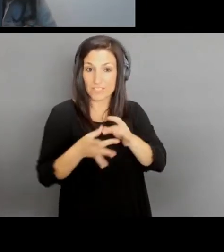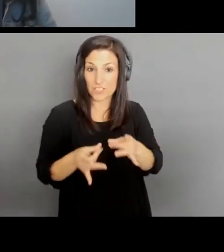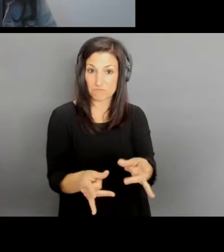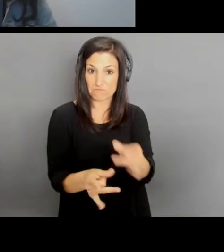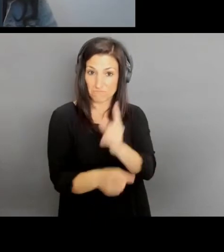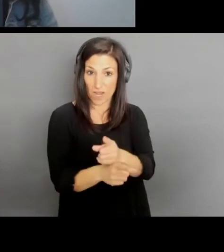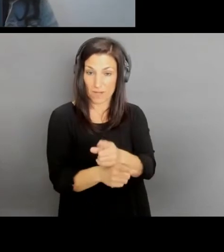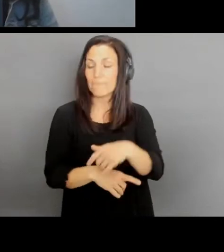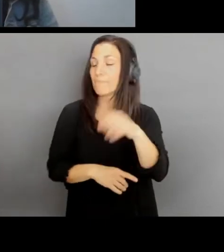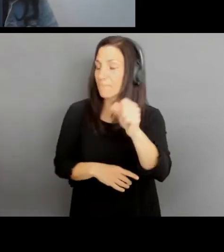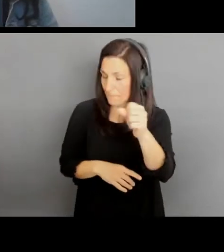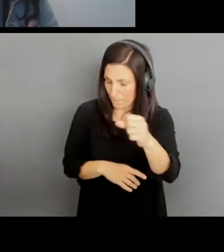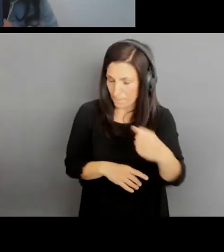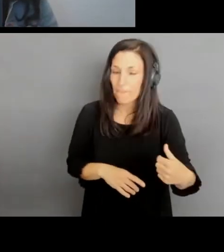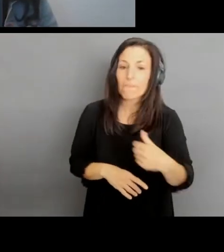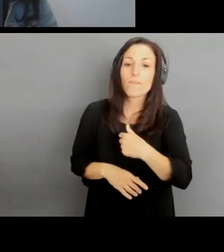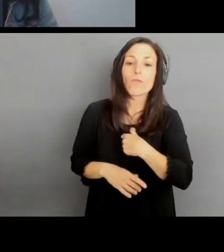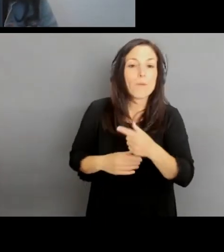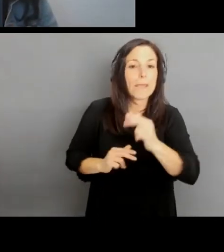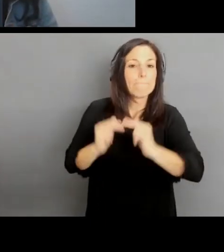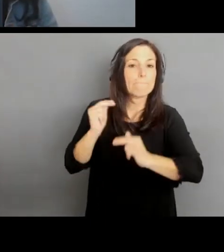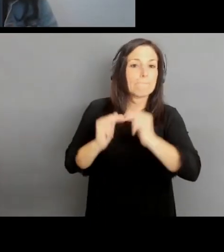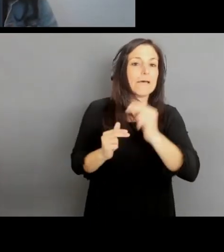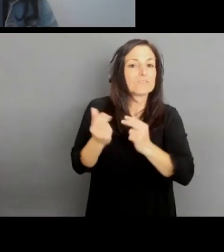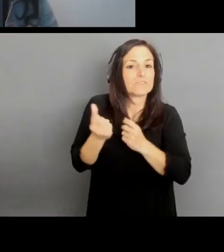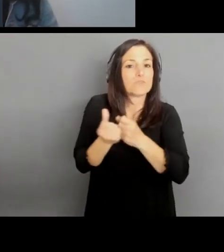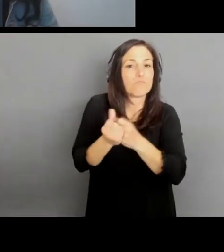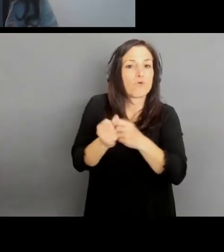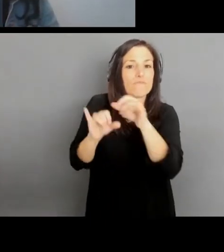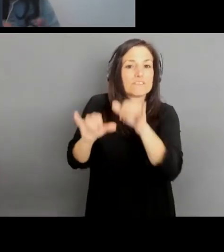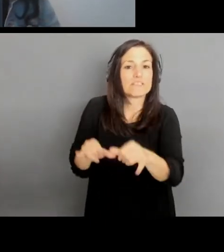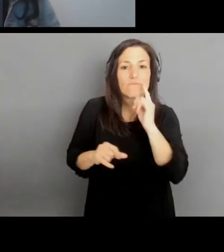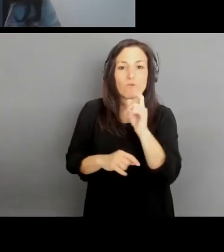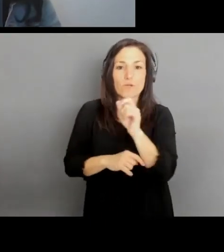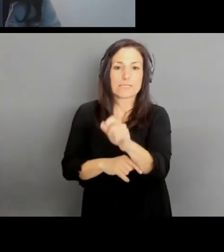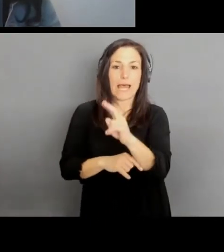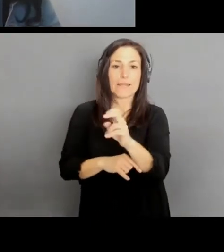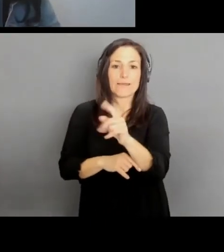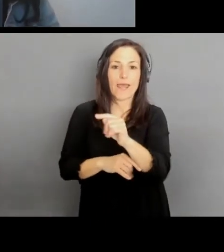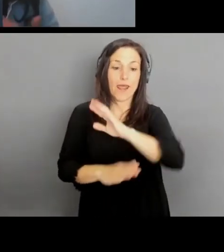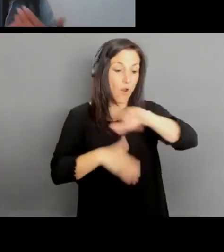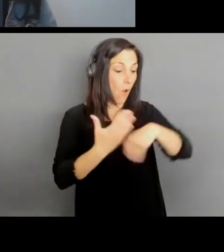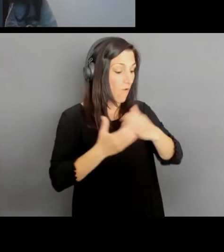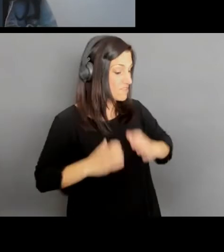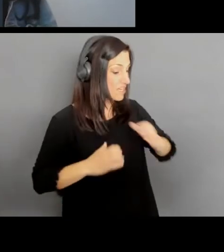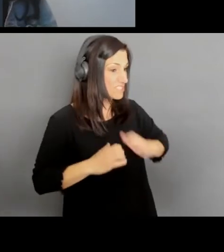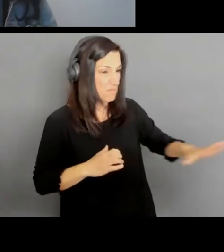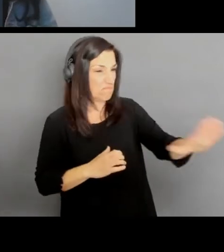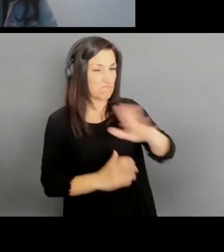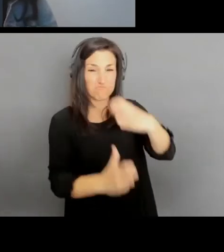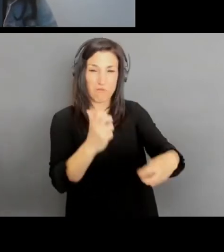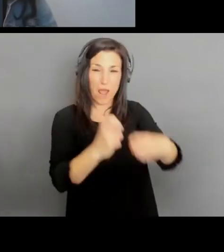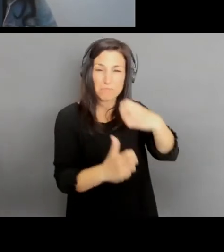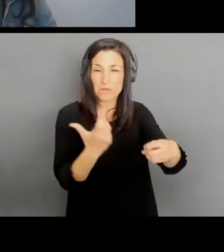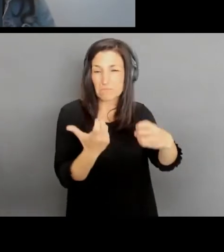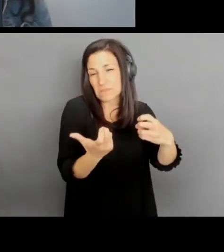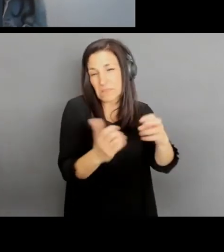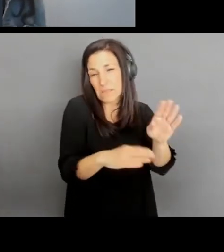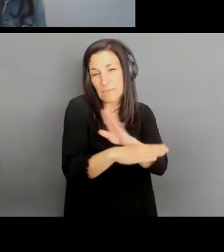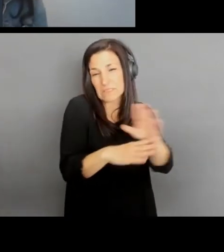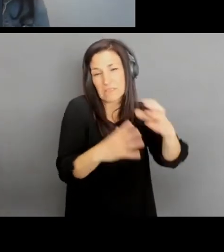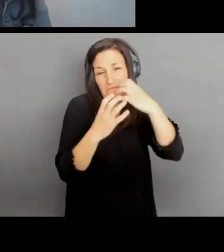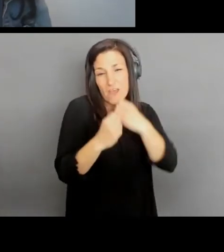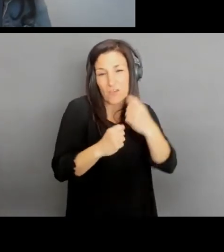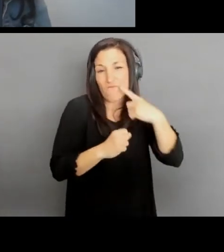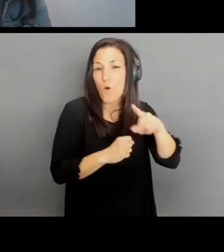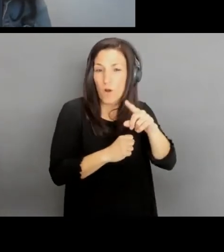Porting Assistant for .NET, kind of taking in all these customer problems and their business value for modernizing .NET applications. So